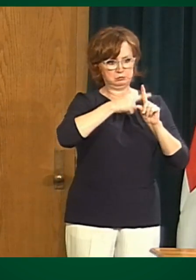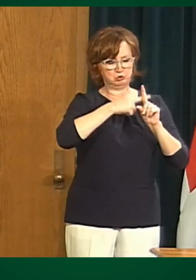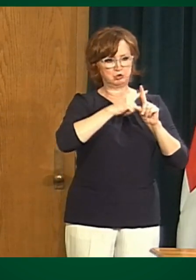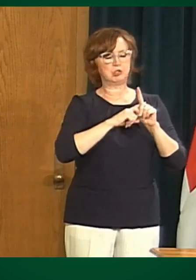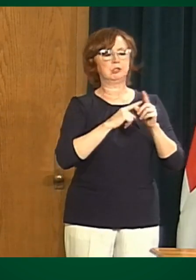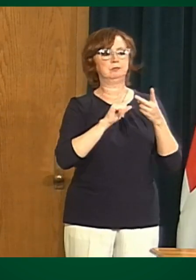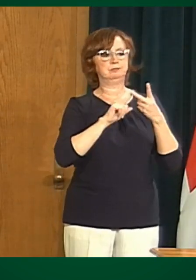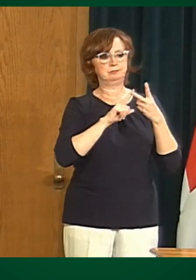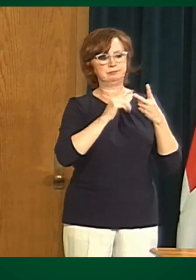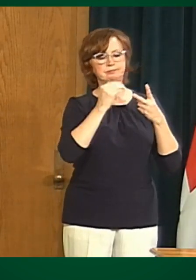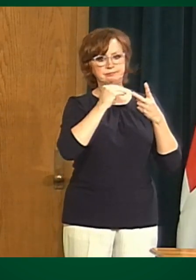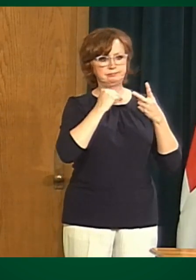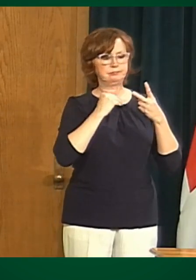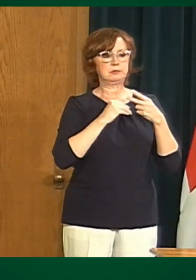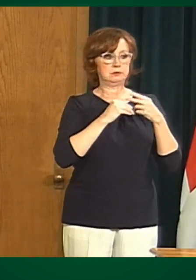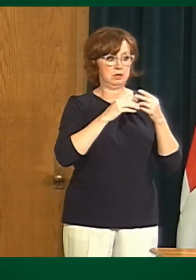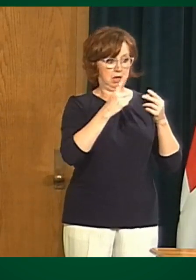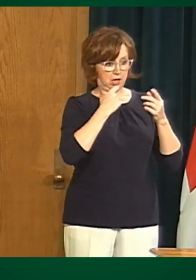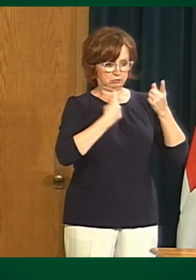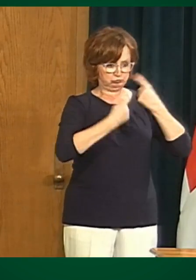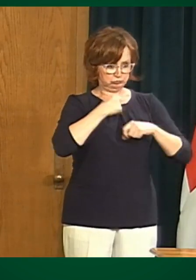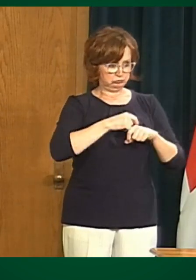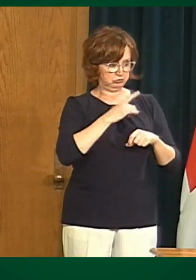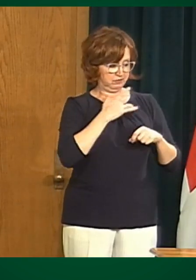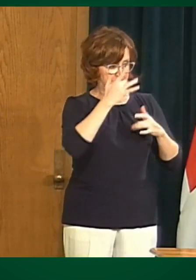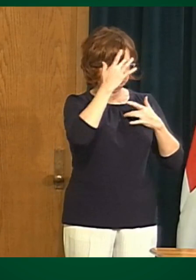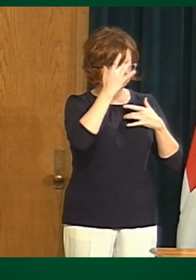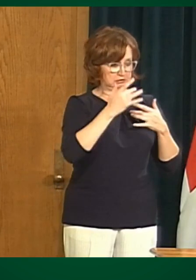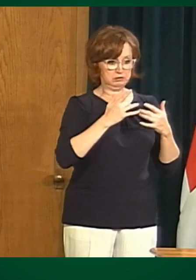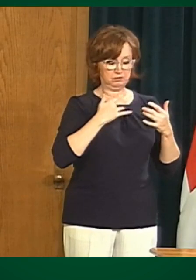we are dealing with this cluster.